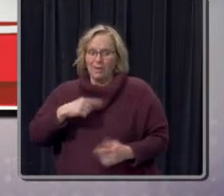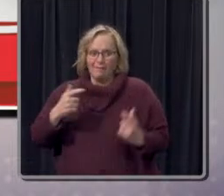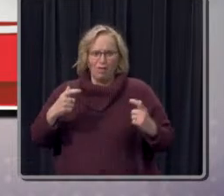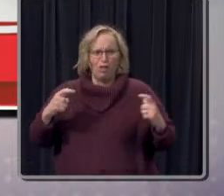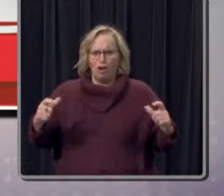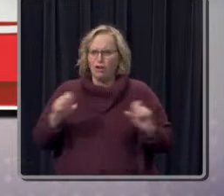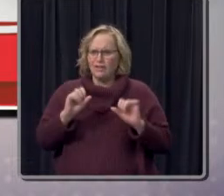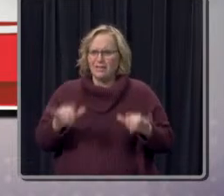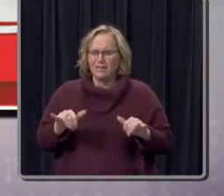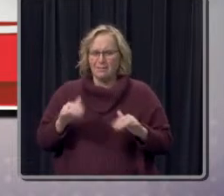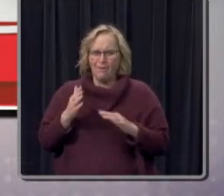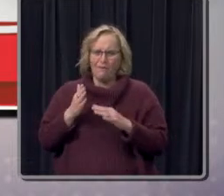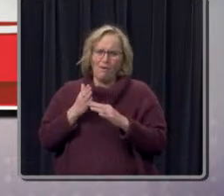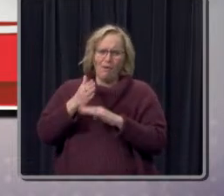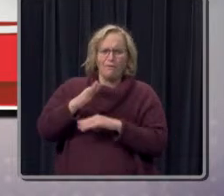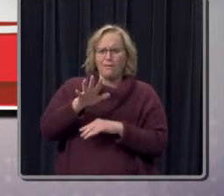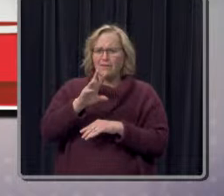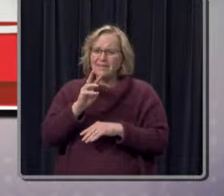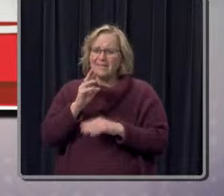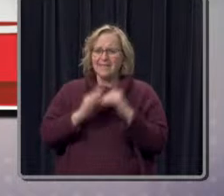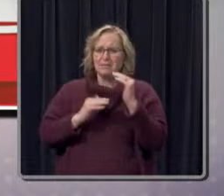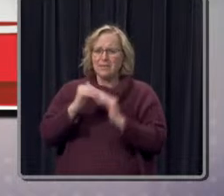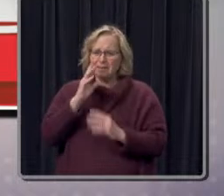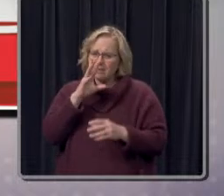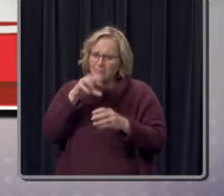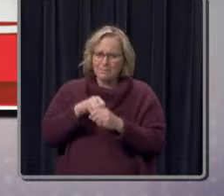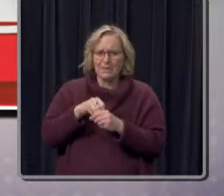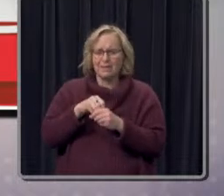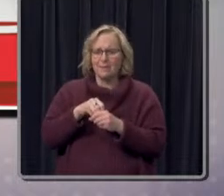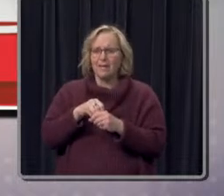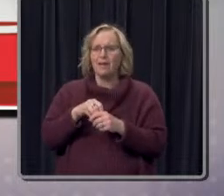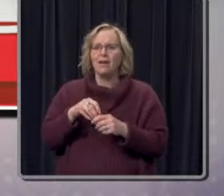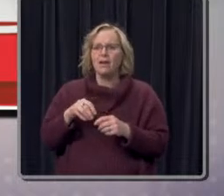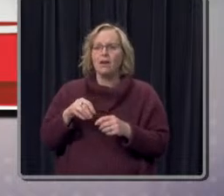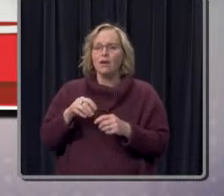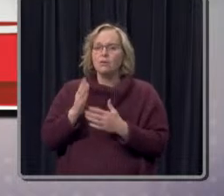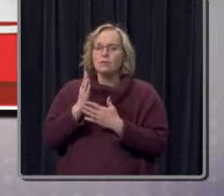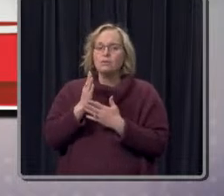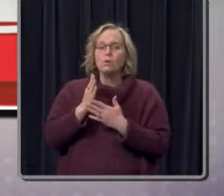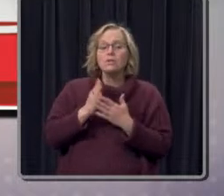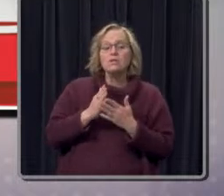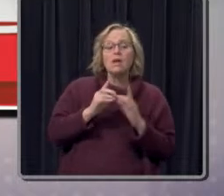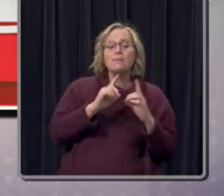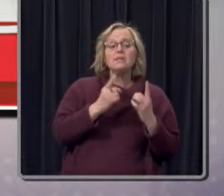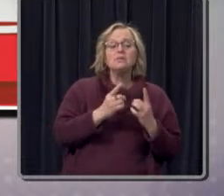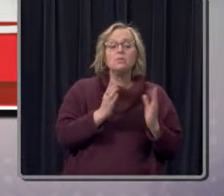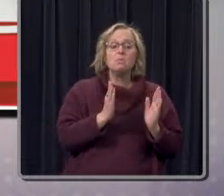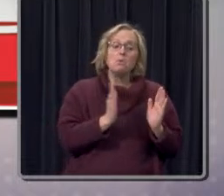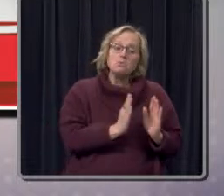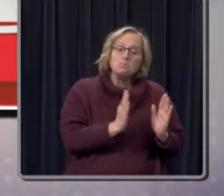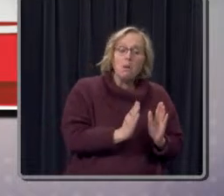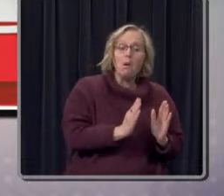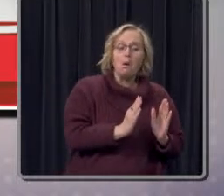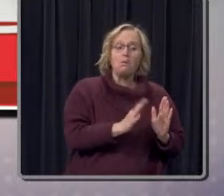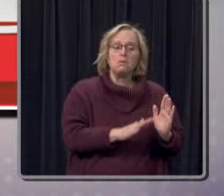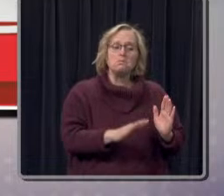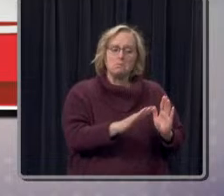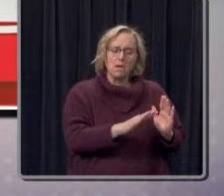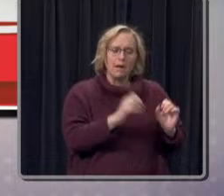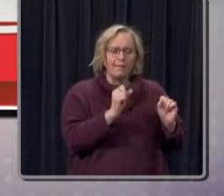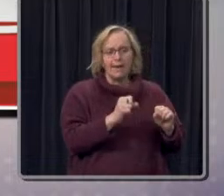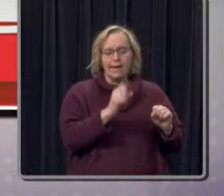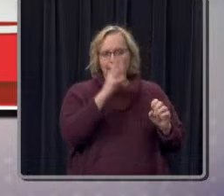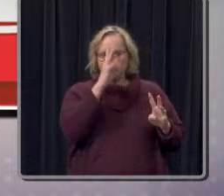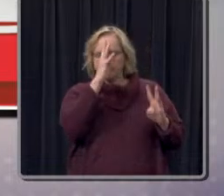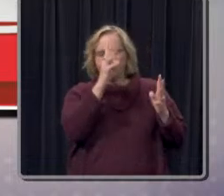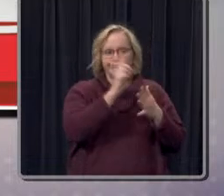have over 56 buildings that participate in all of this. And so where some smaller districts in Kansas, they can just design it,